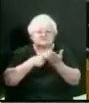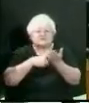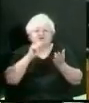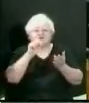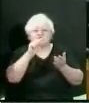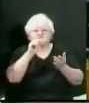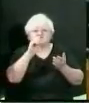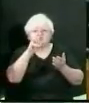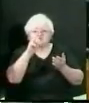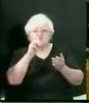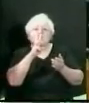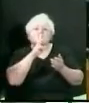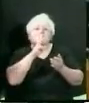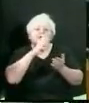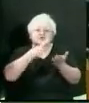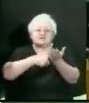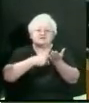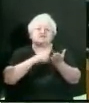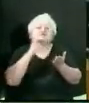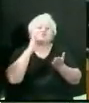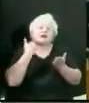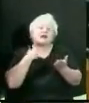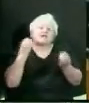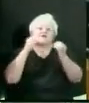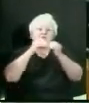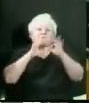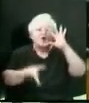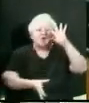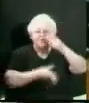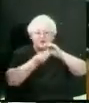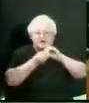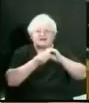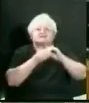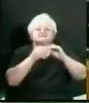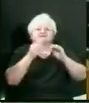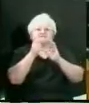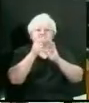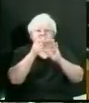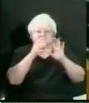now, and by the time it comes back, we'll have a more comprehensive package to do what